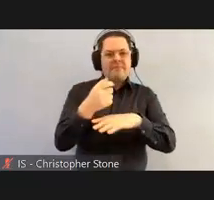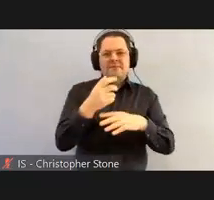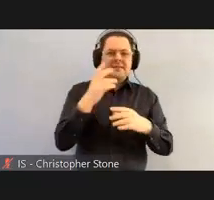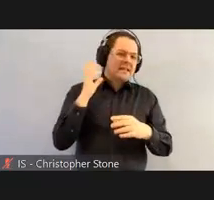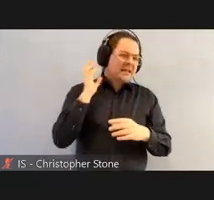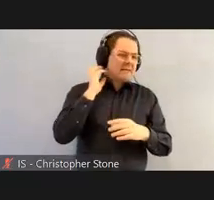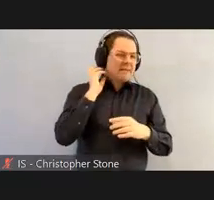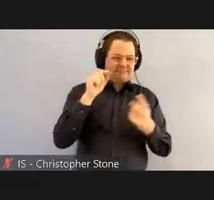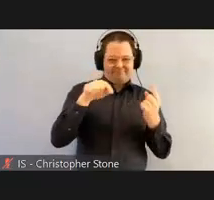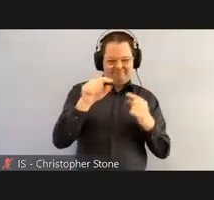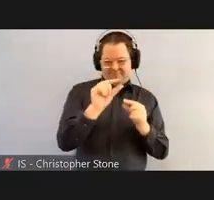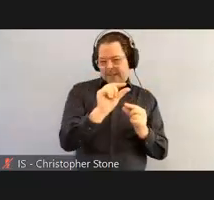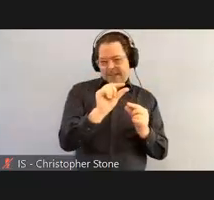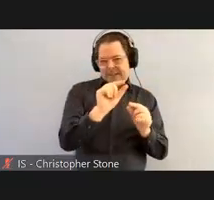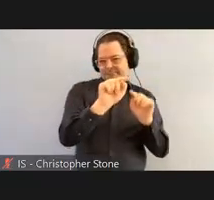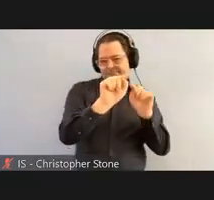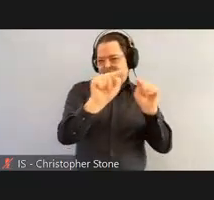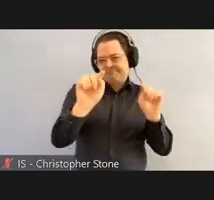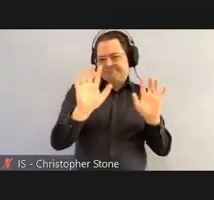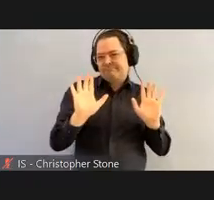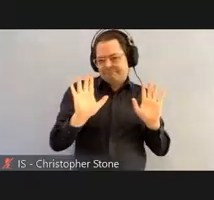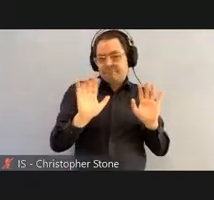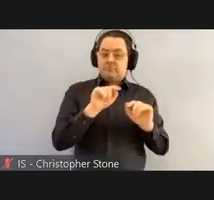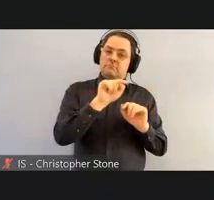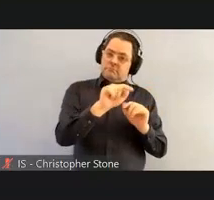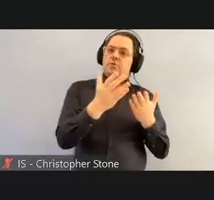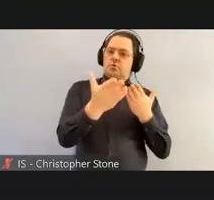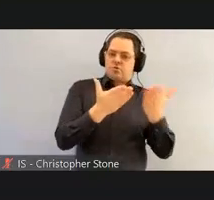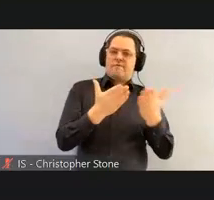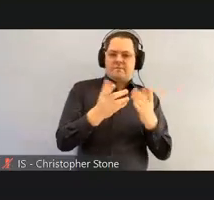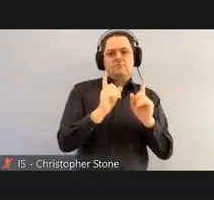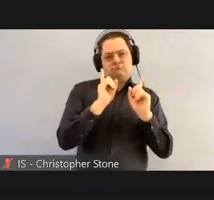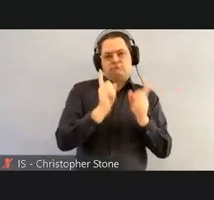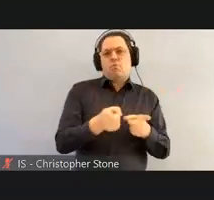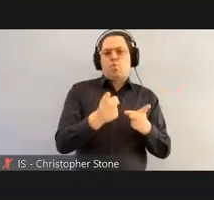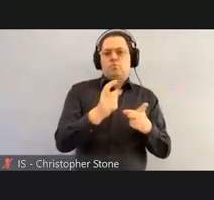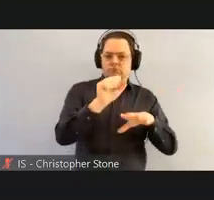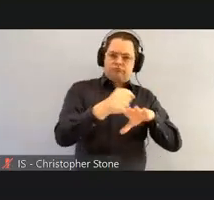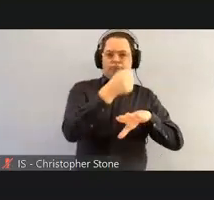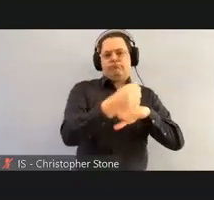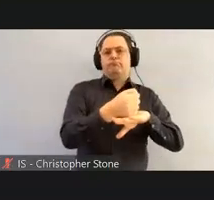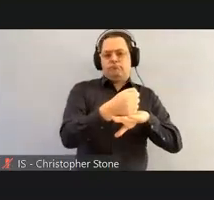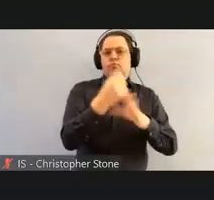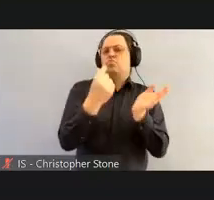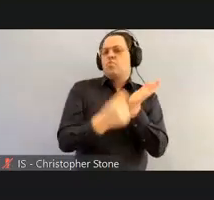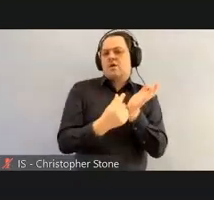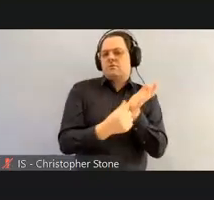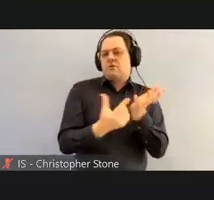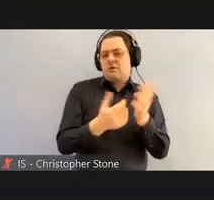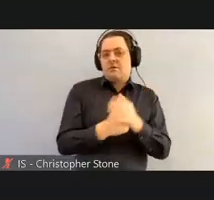cochlear implants. It is a service that is really lacking in our country. When you read